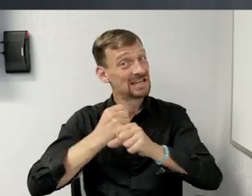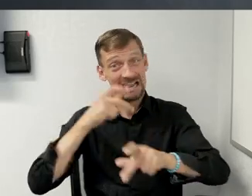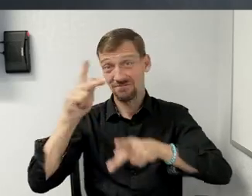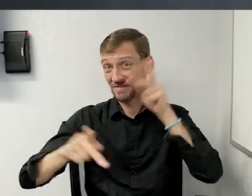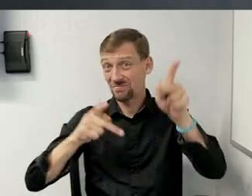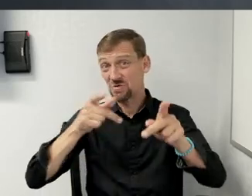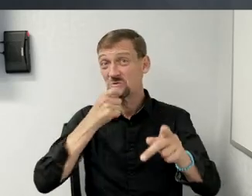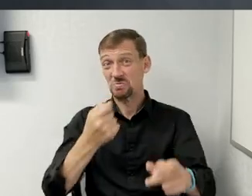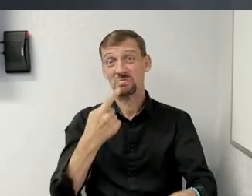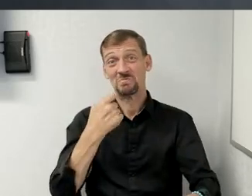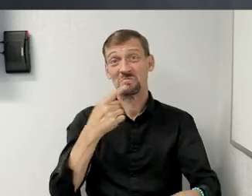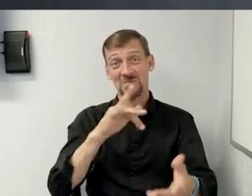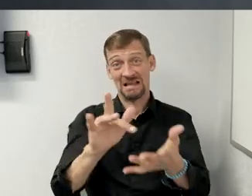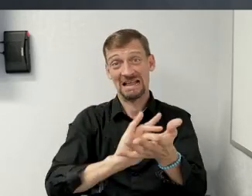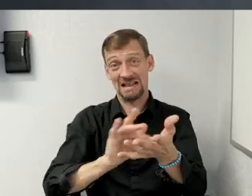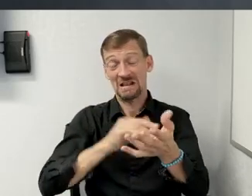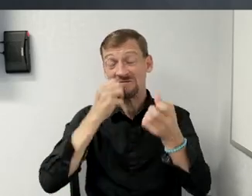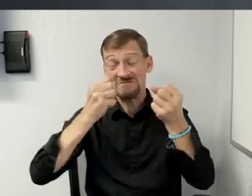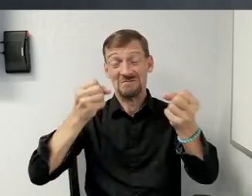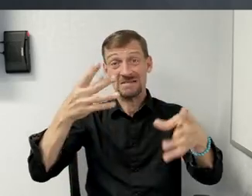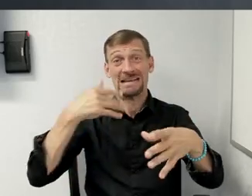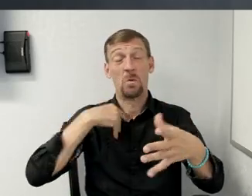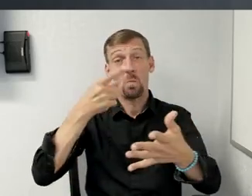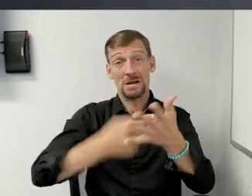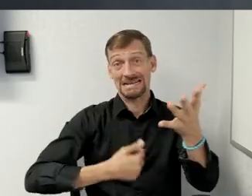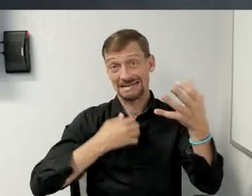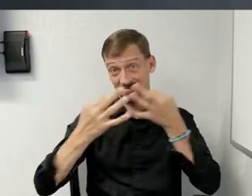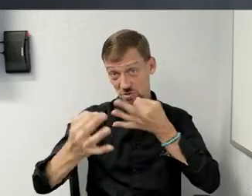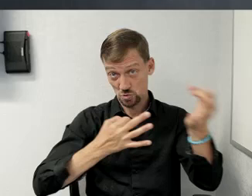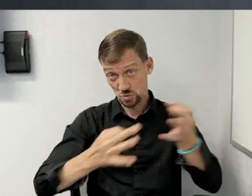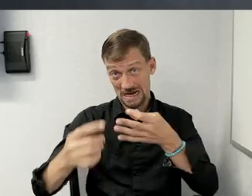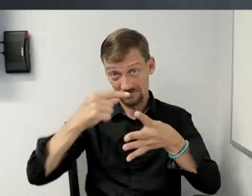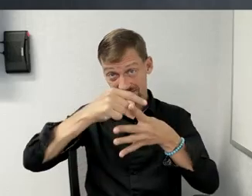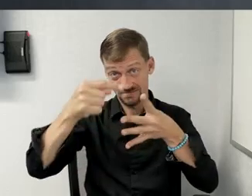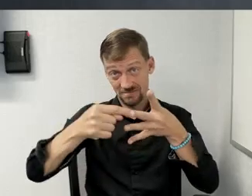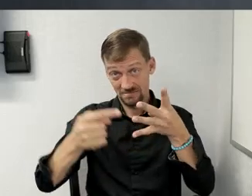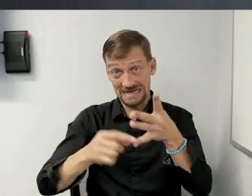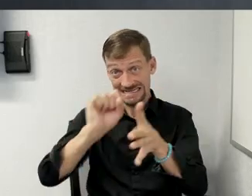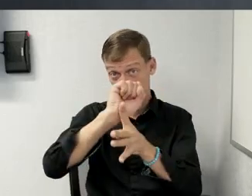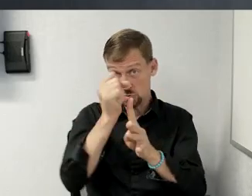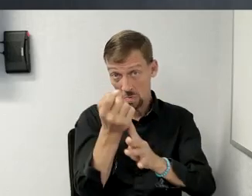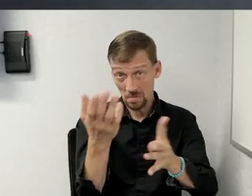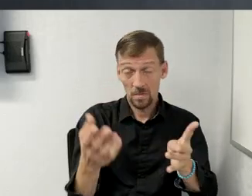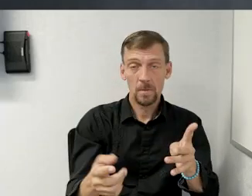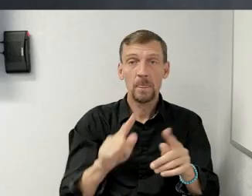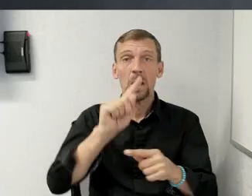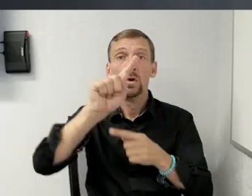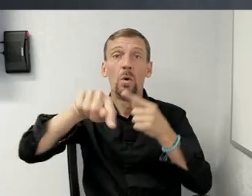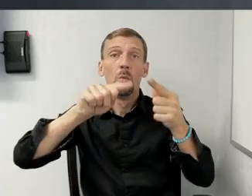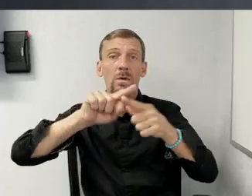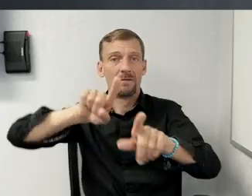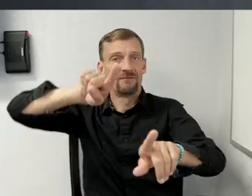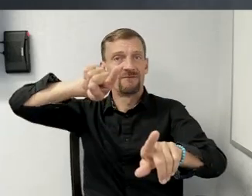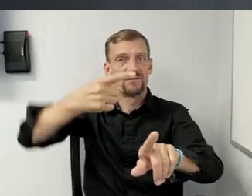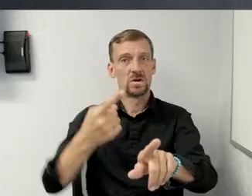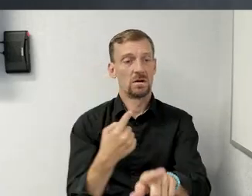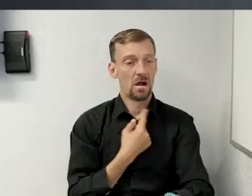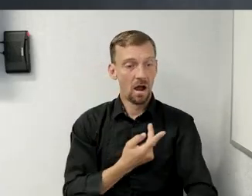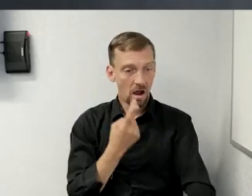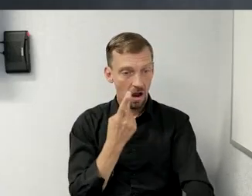time for those different conditions I described. When it was first shown as